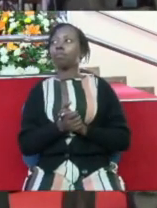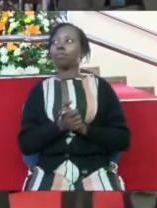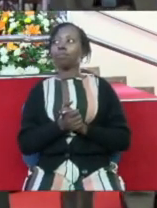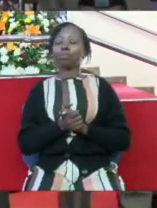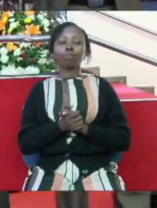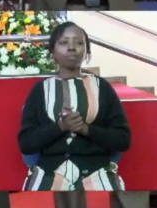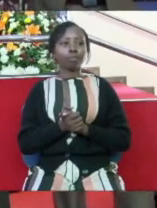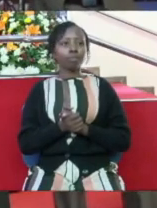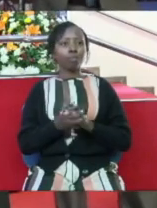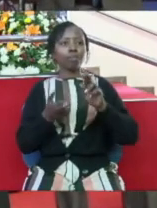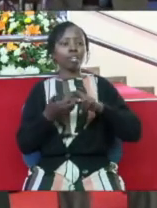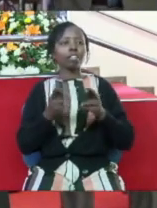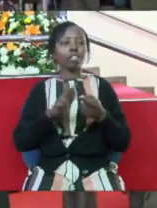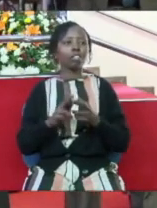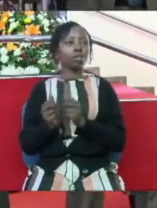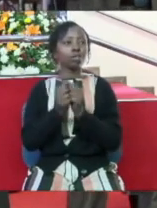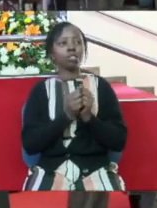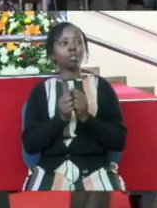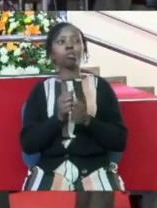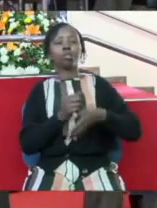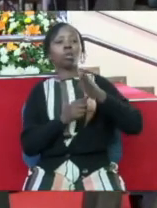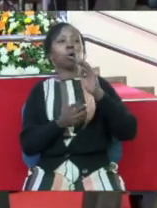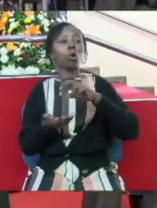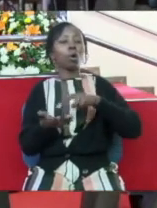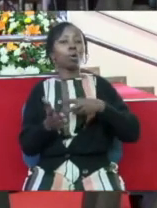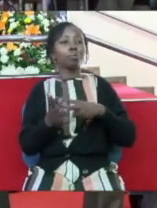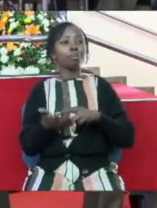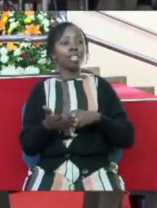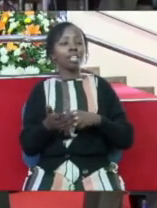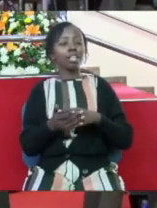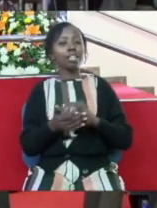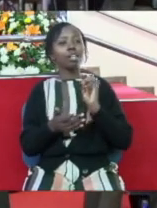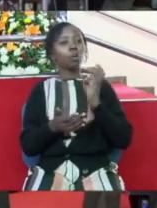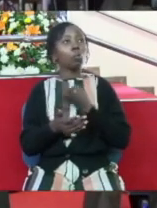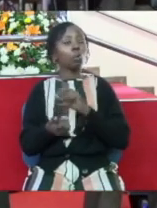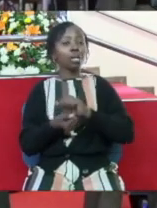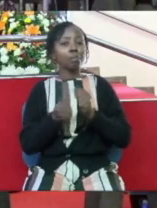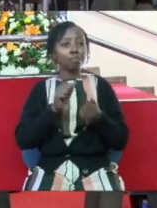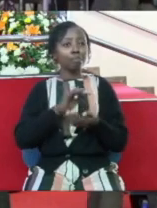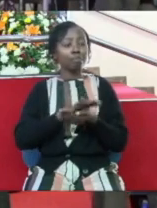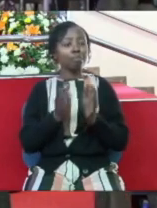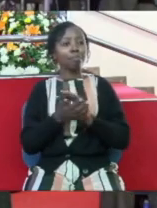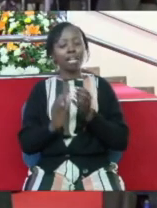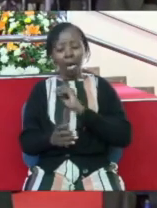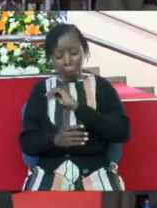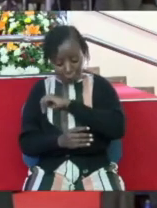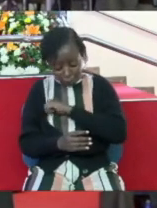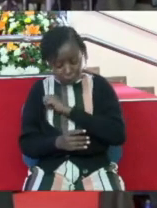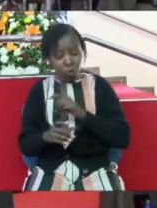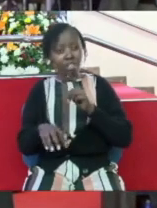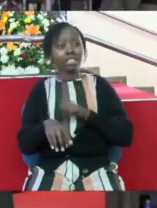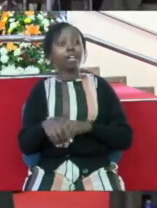Intimacy with God will mean we decrease as he increases. Inamaanisha kwamba tunashuka yeye anapoongezeka.